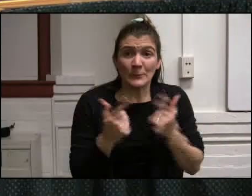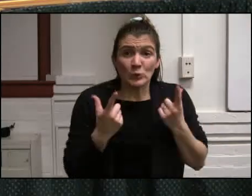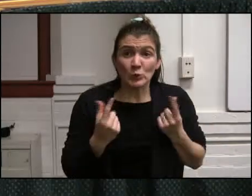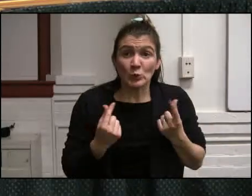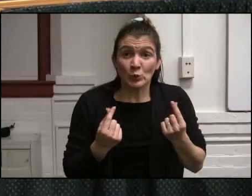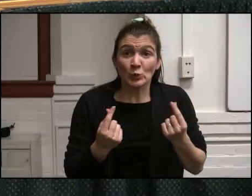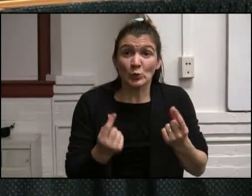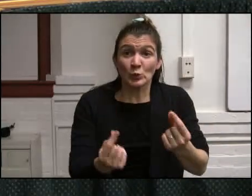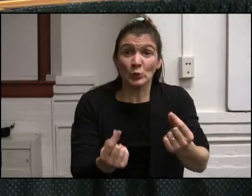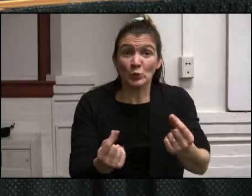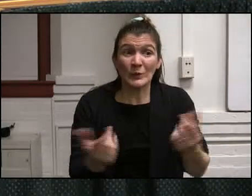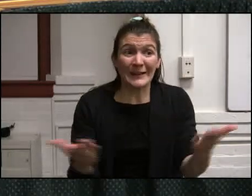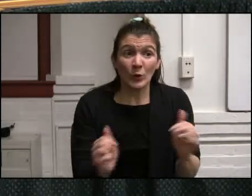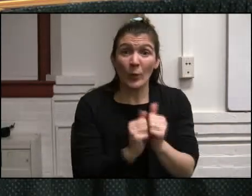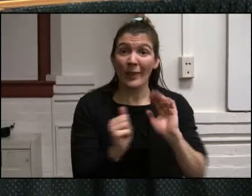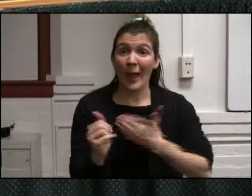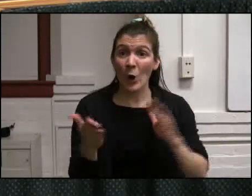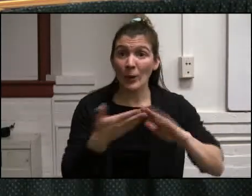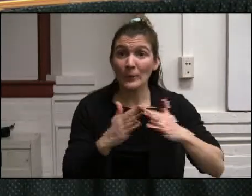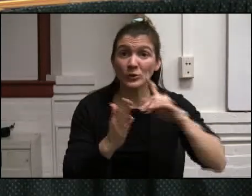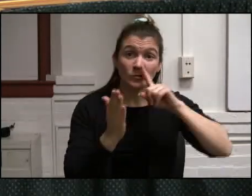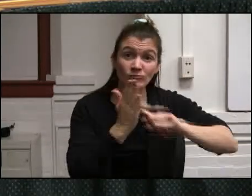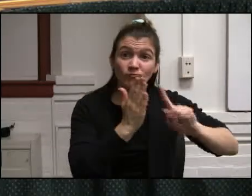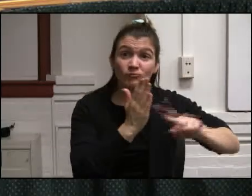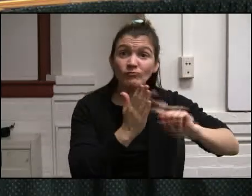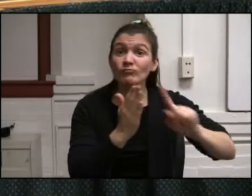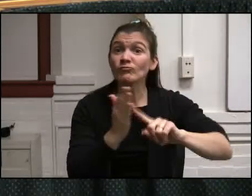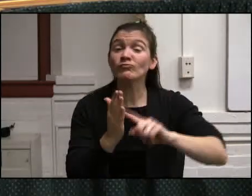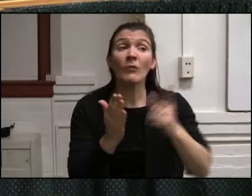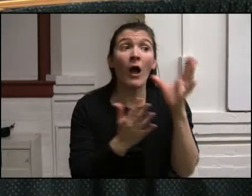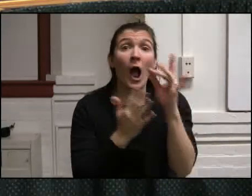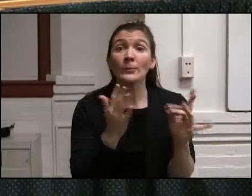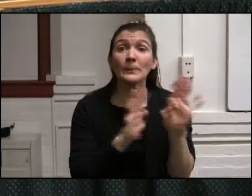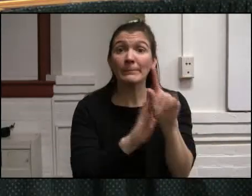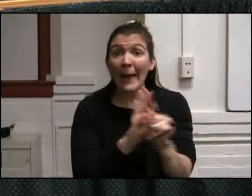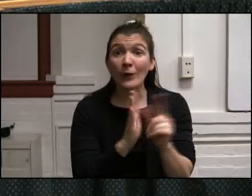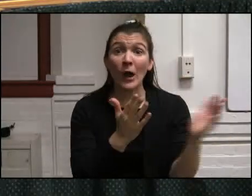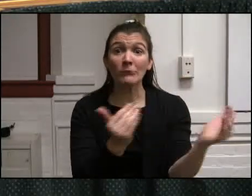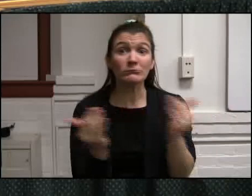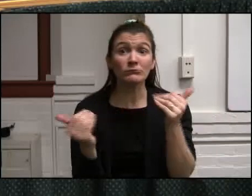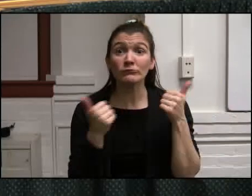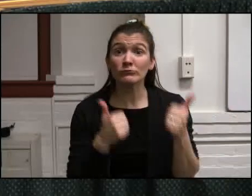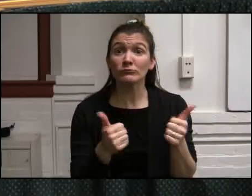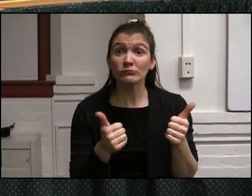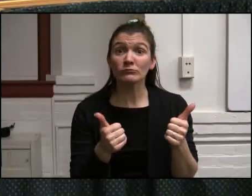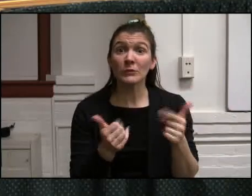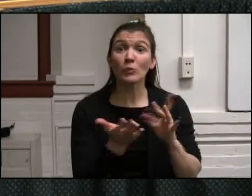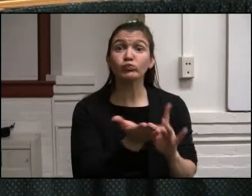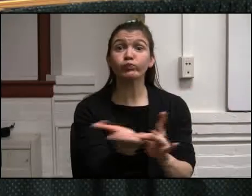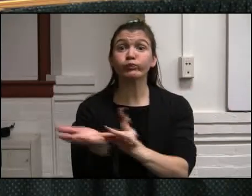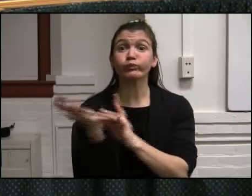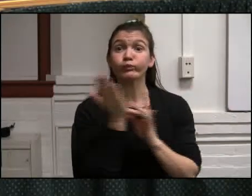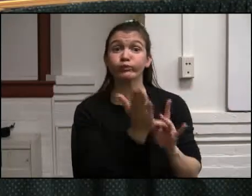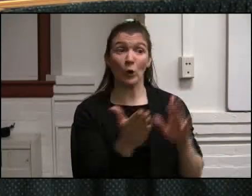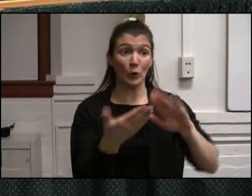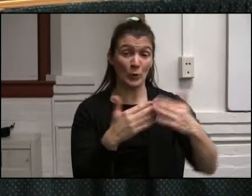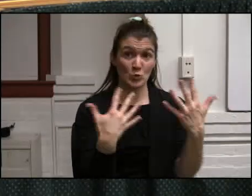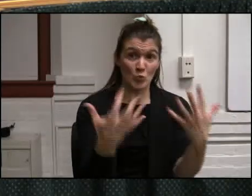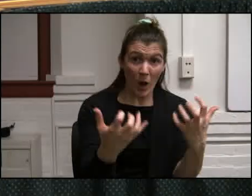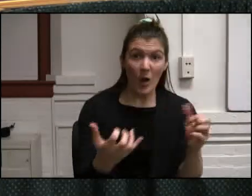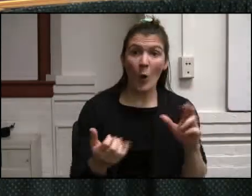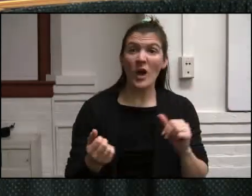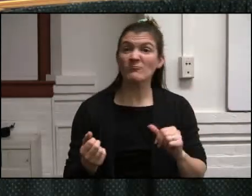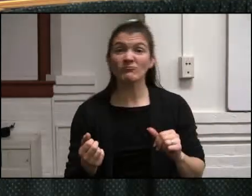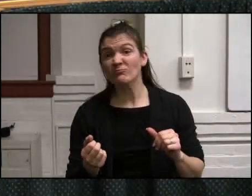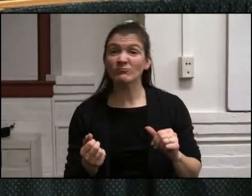taken in the community and exploring some background on this and gauging our community of whether or not people